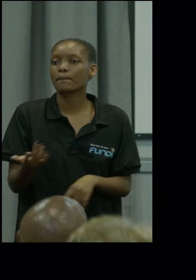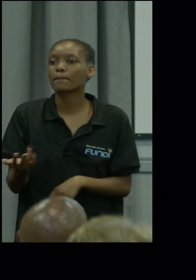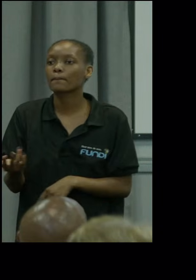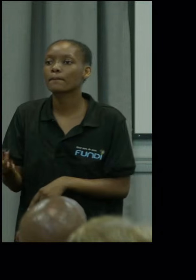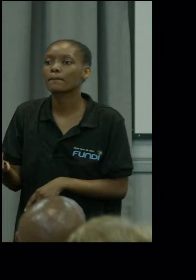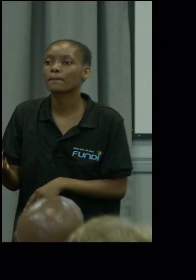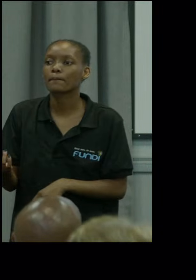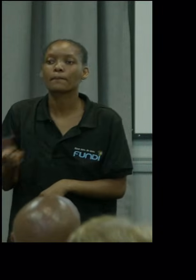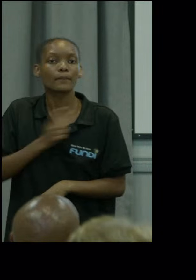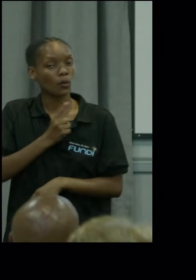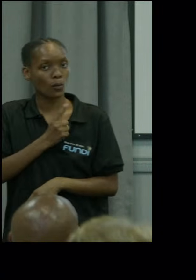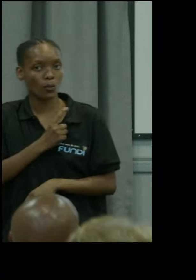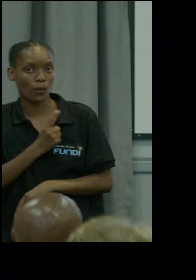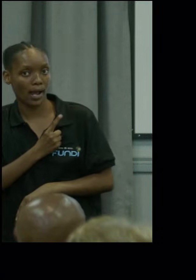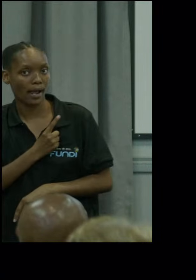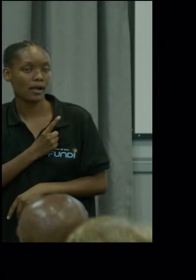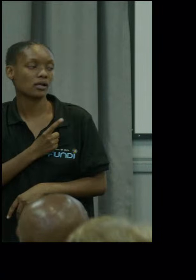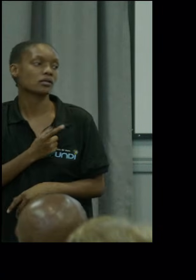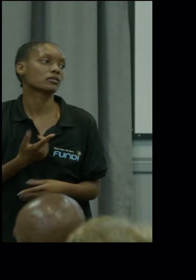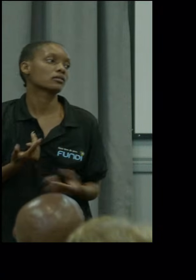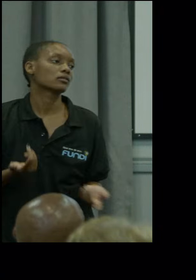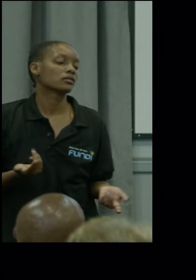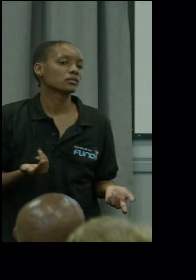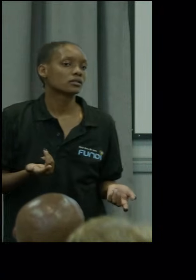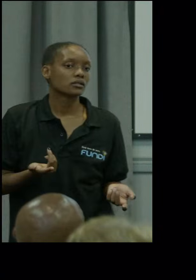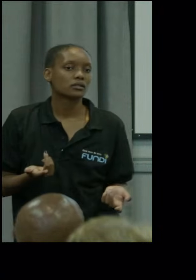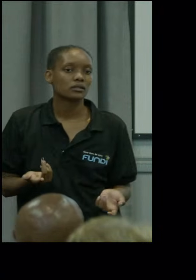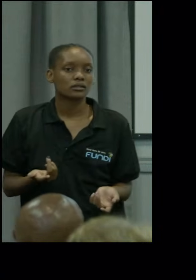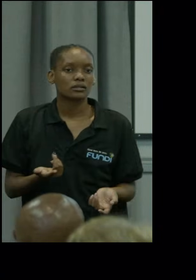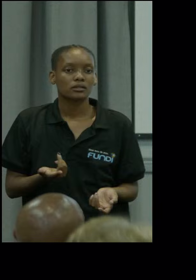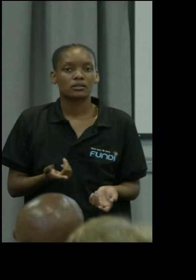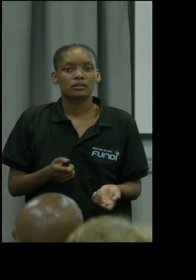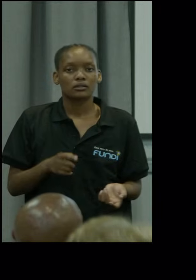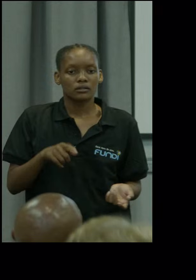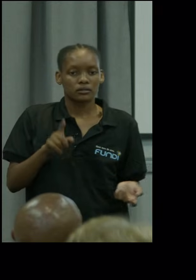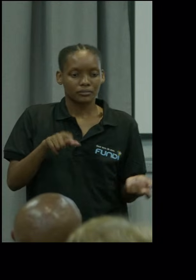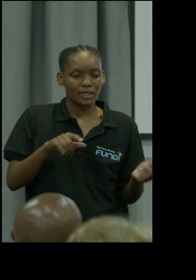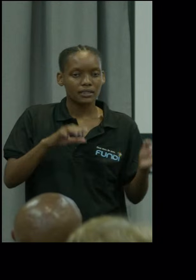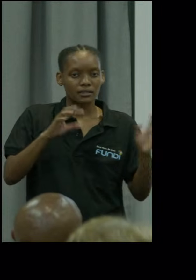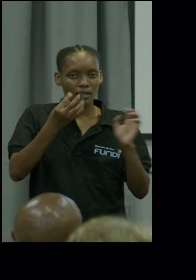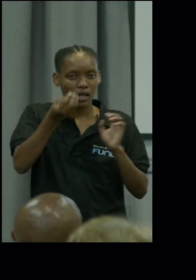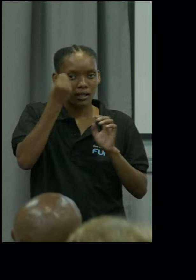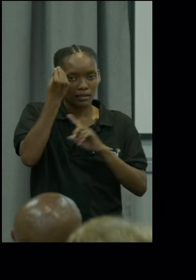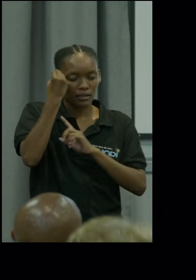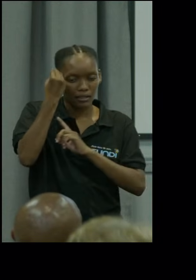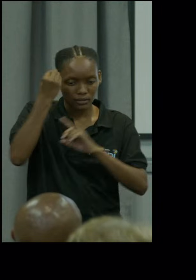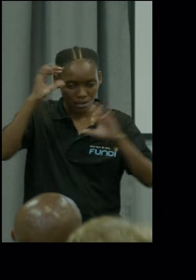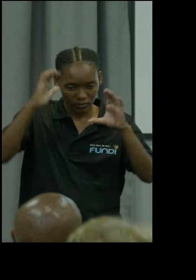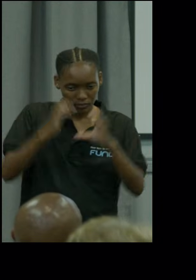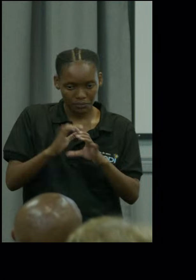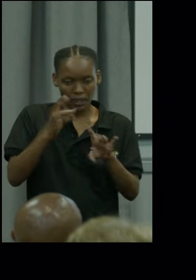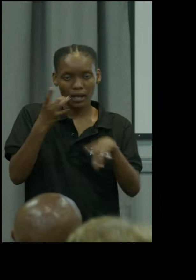Why is this the case? Well, one would have to look closer at the data, but